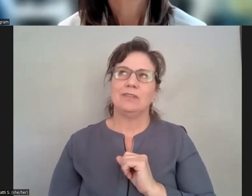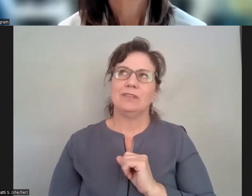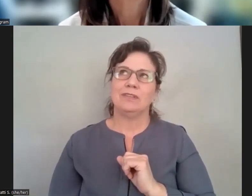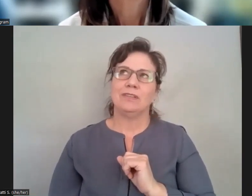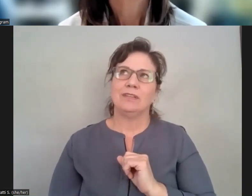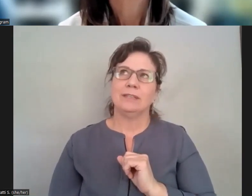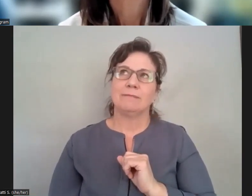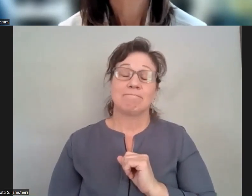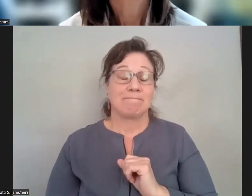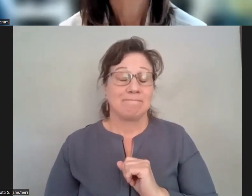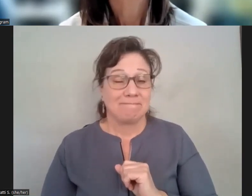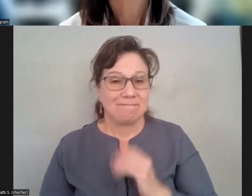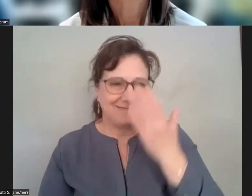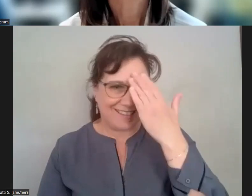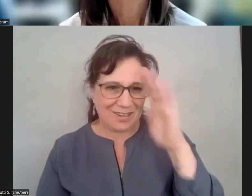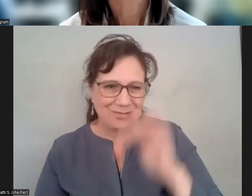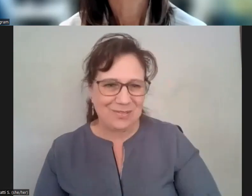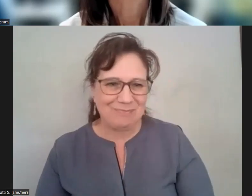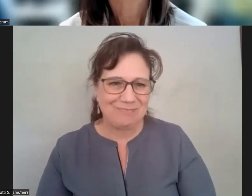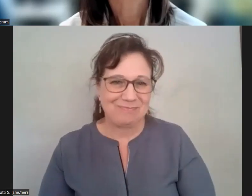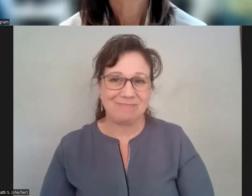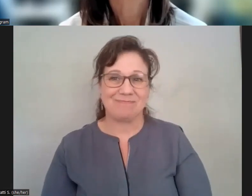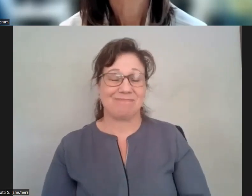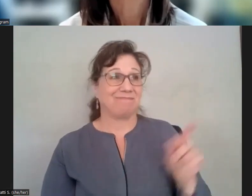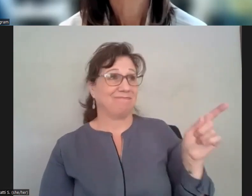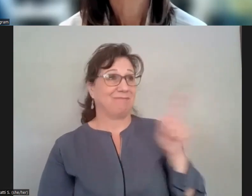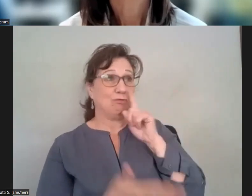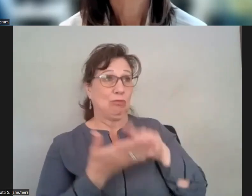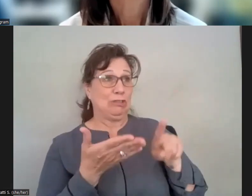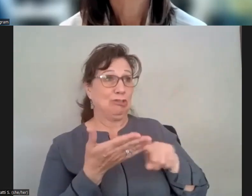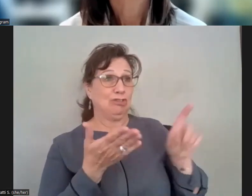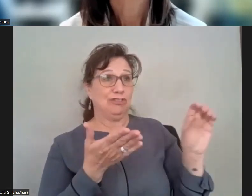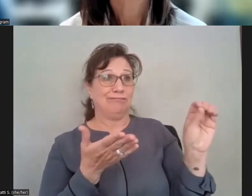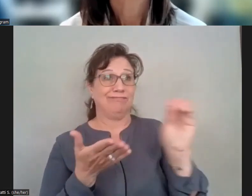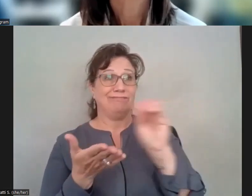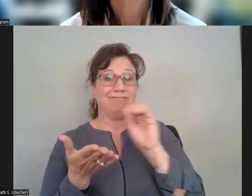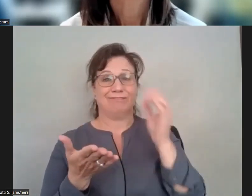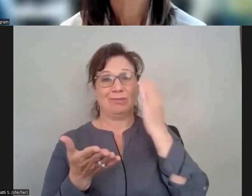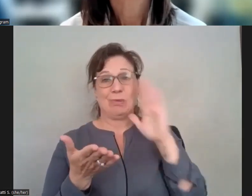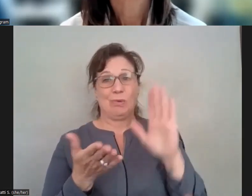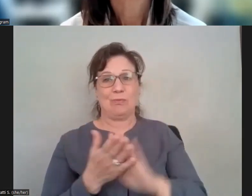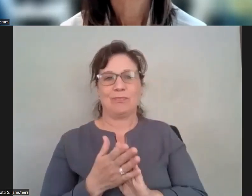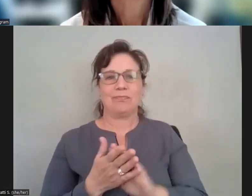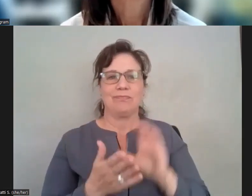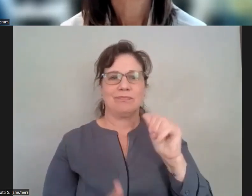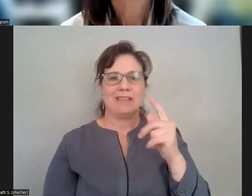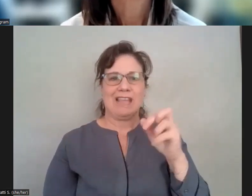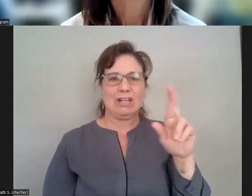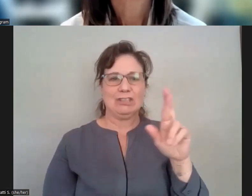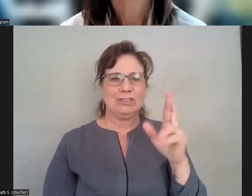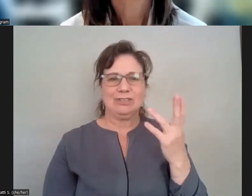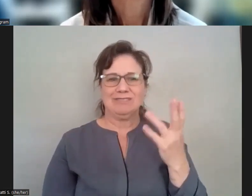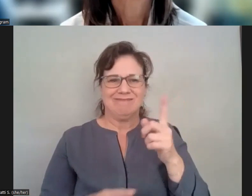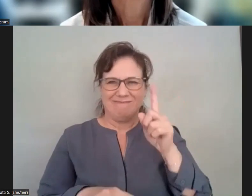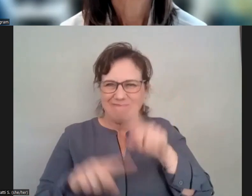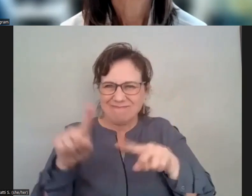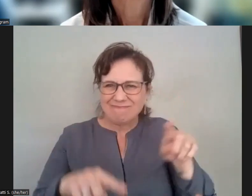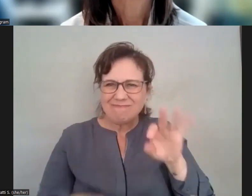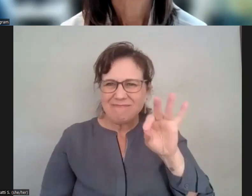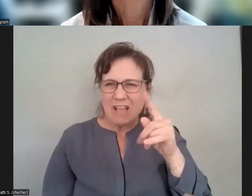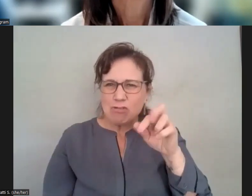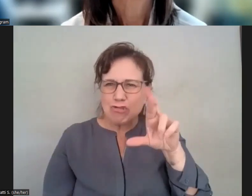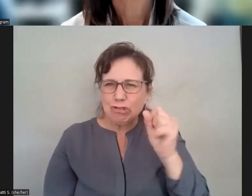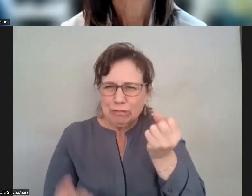I don't know. And I don't know that anyone really does. So cancer tends to be so multifactorial, right?